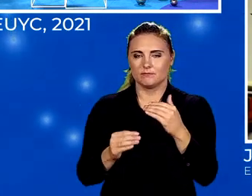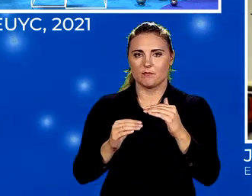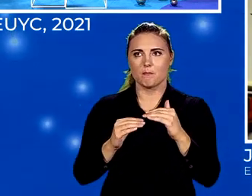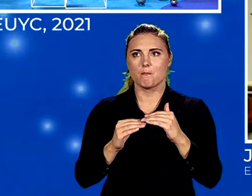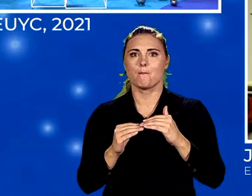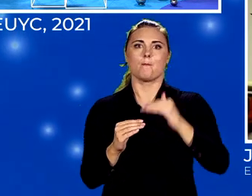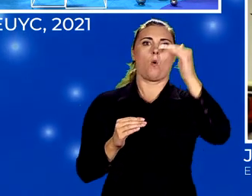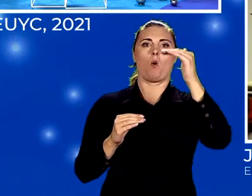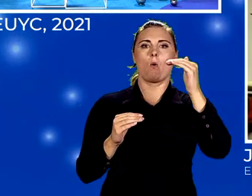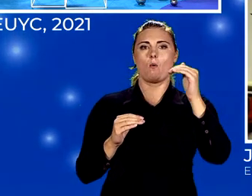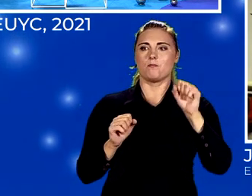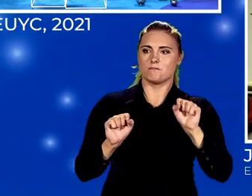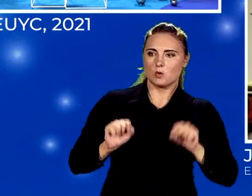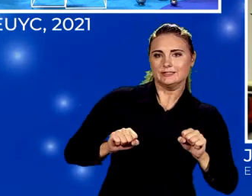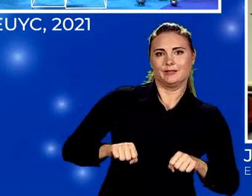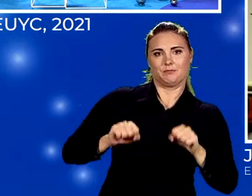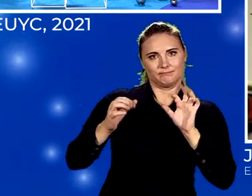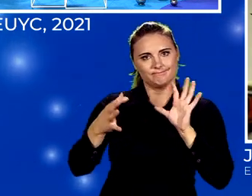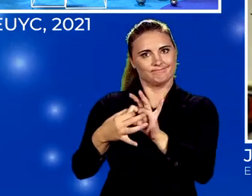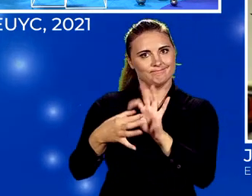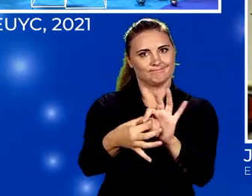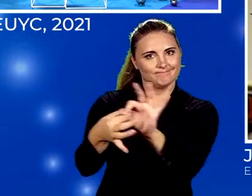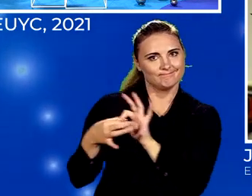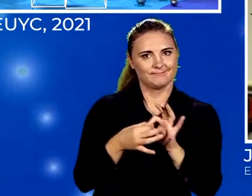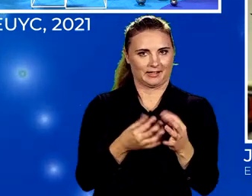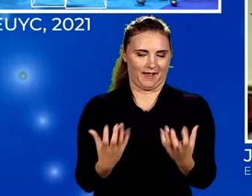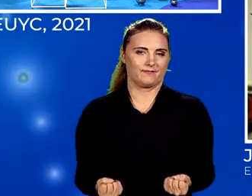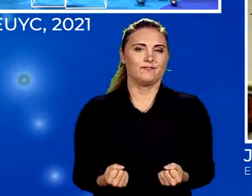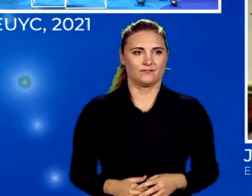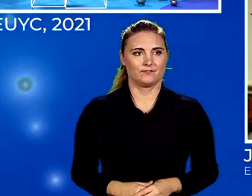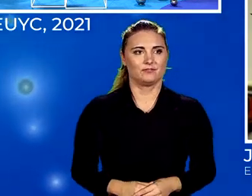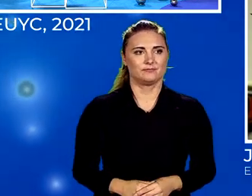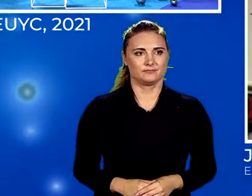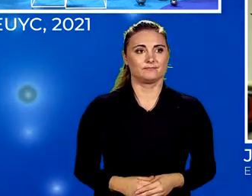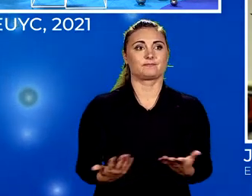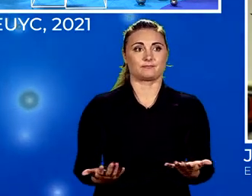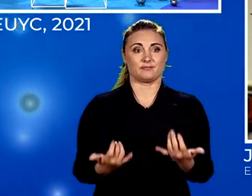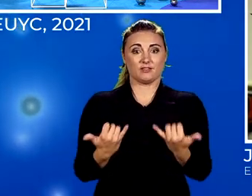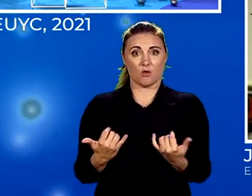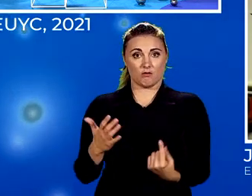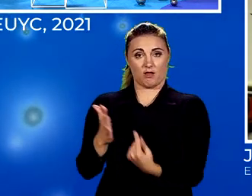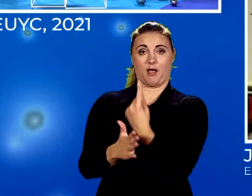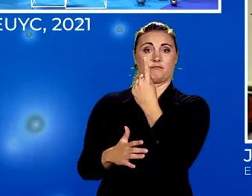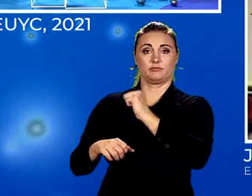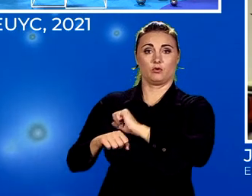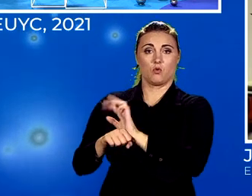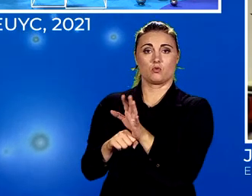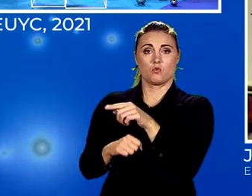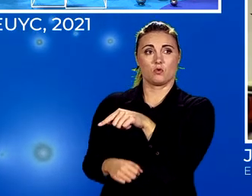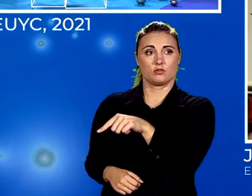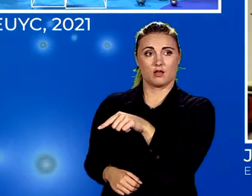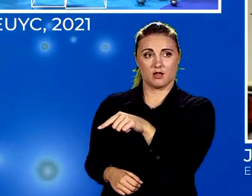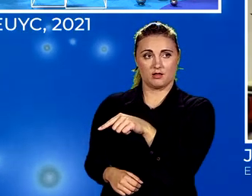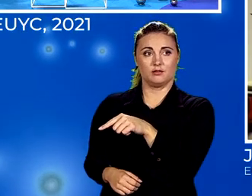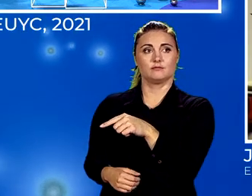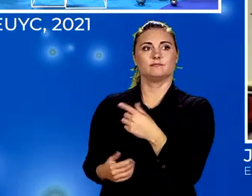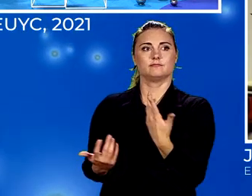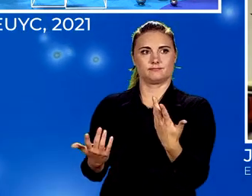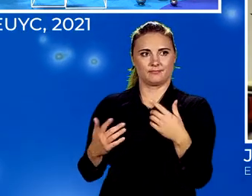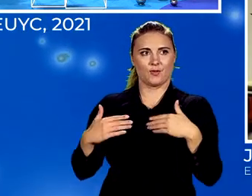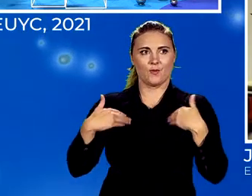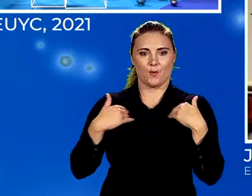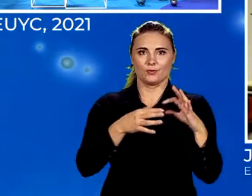online participation, of course, contributed to ensuring that young people are connected and able to participate in